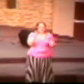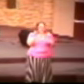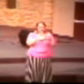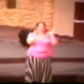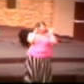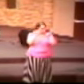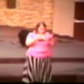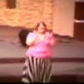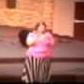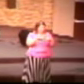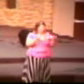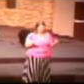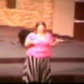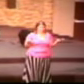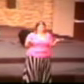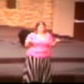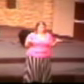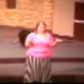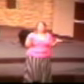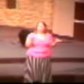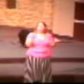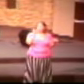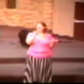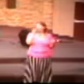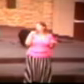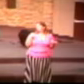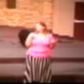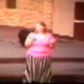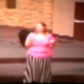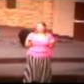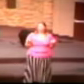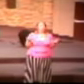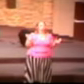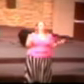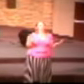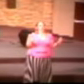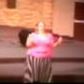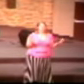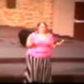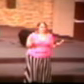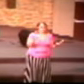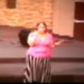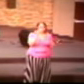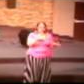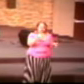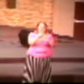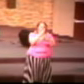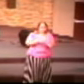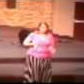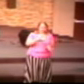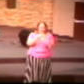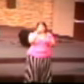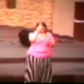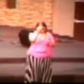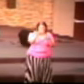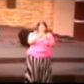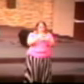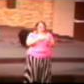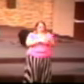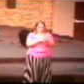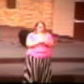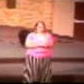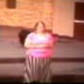on anything. Or that communion we do, I mean, good night. If people just shut up, I might be able to think about Jesus.